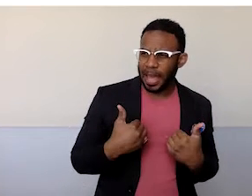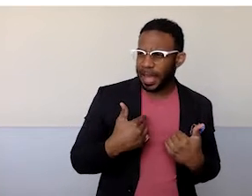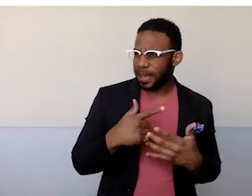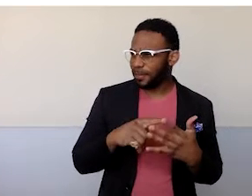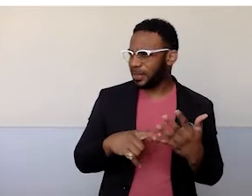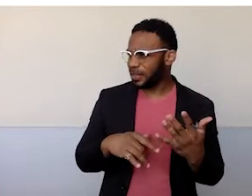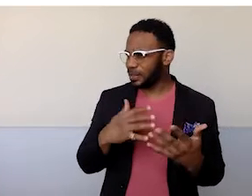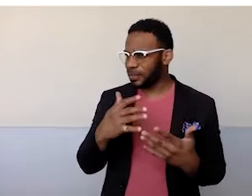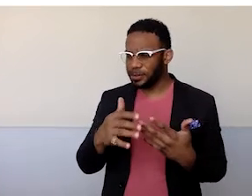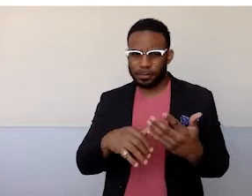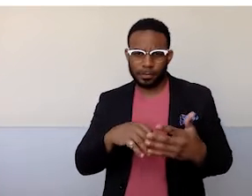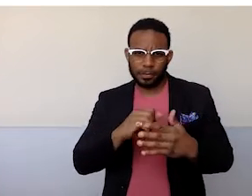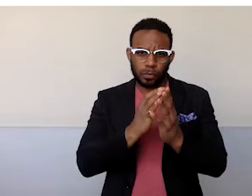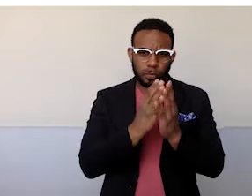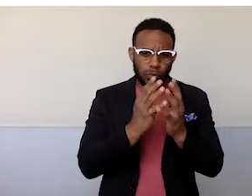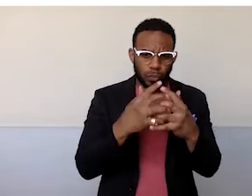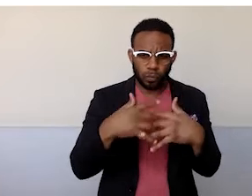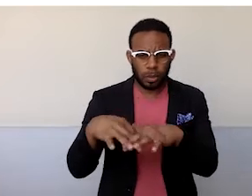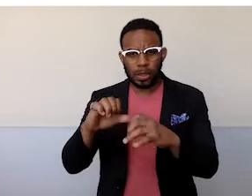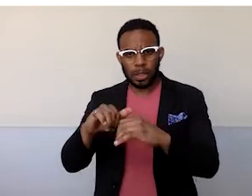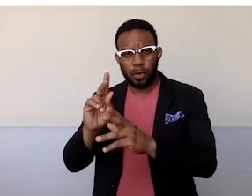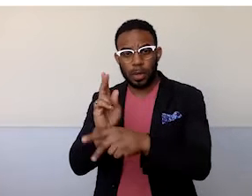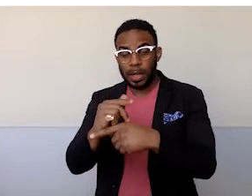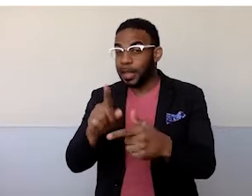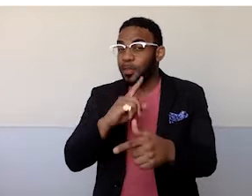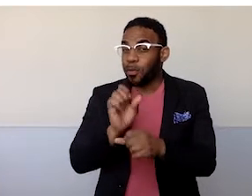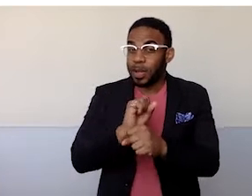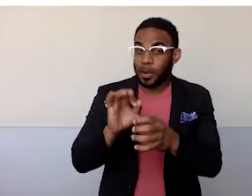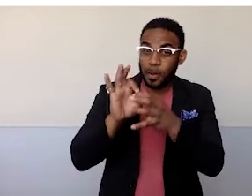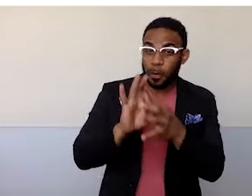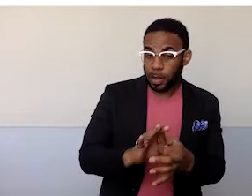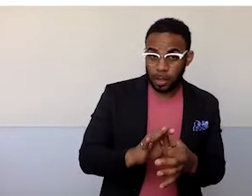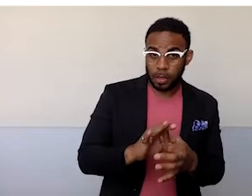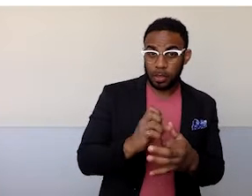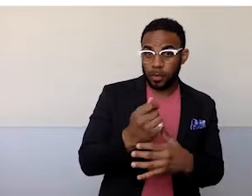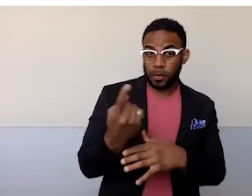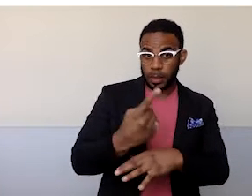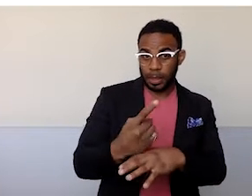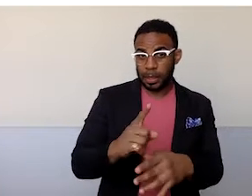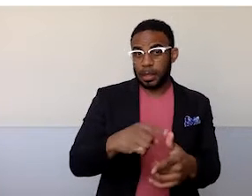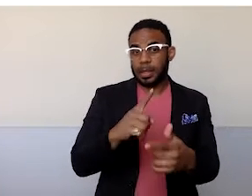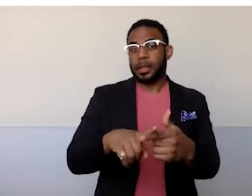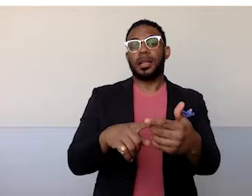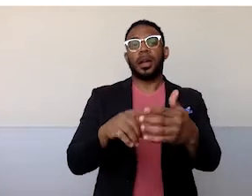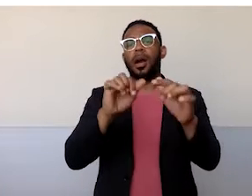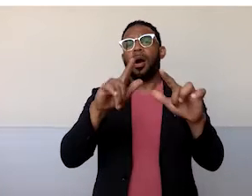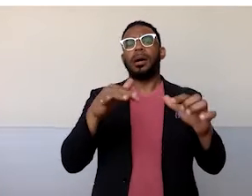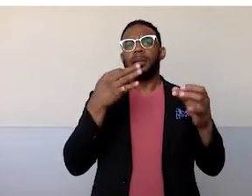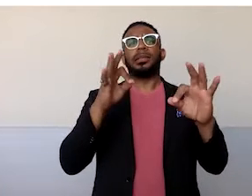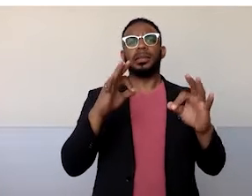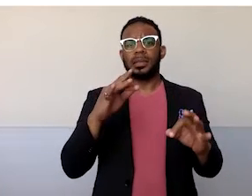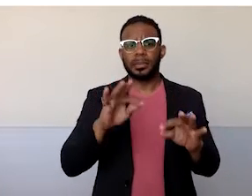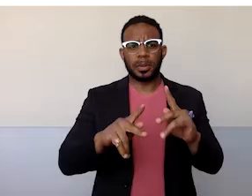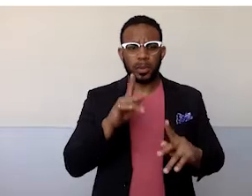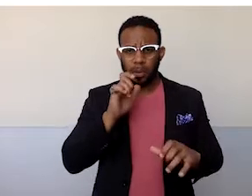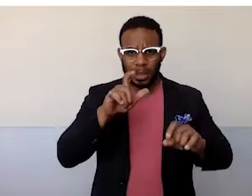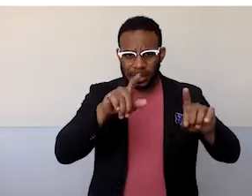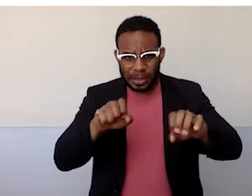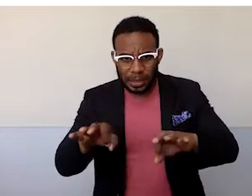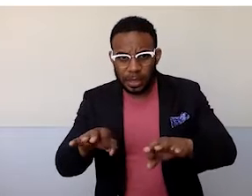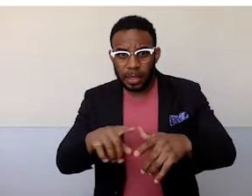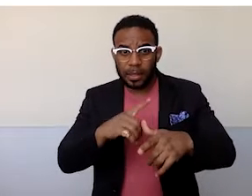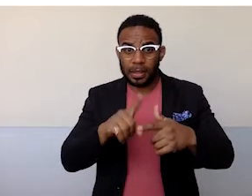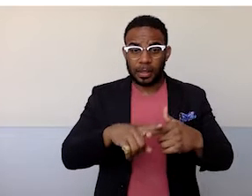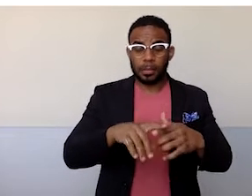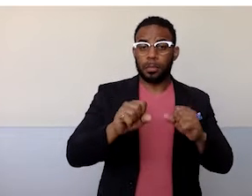this serious product in production, and then you're really going to be launching in a few days, and then all of a sudden somebody wants to really test stuff, and